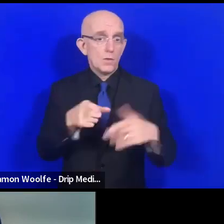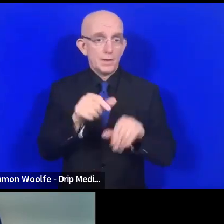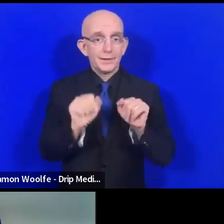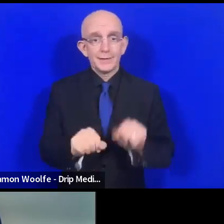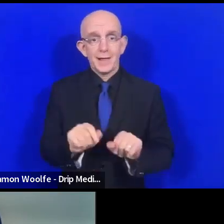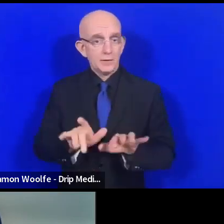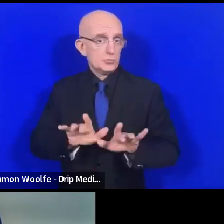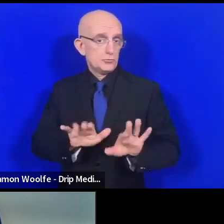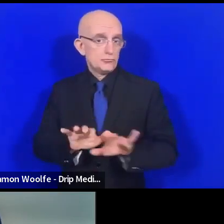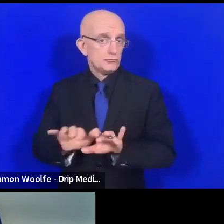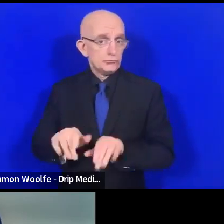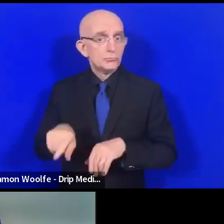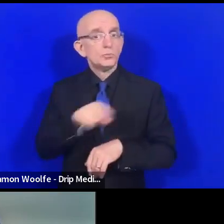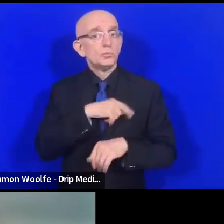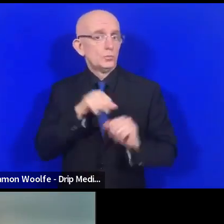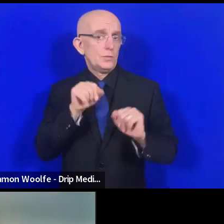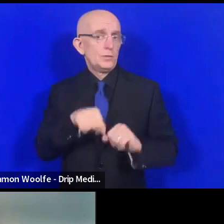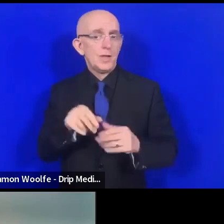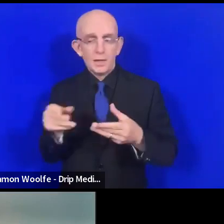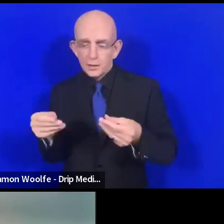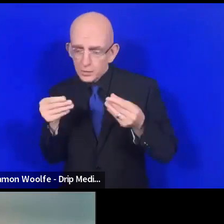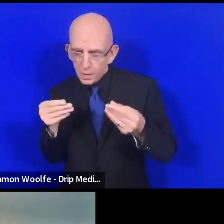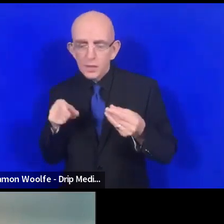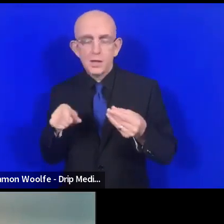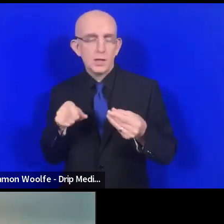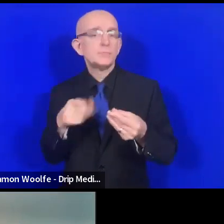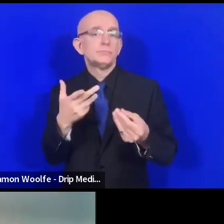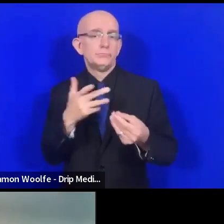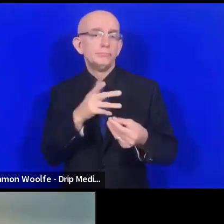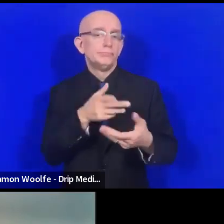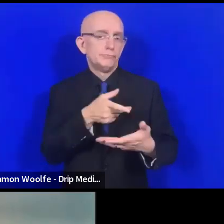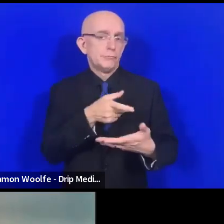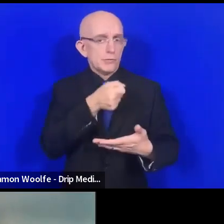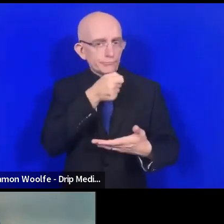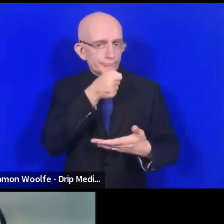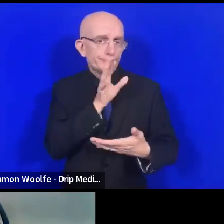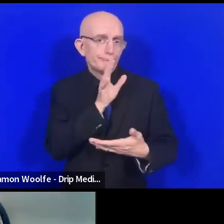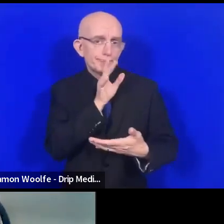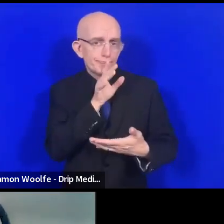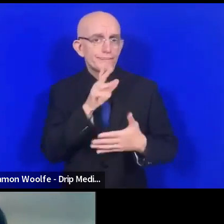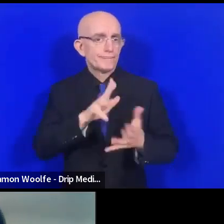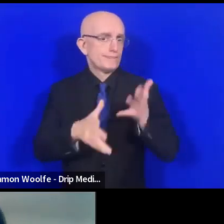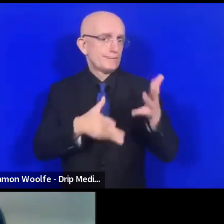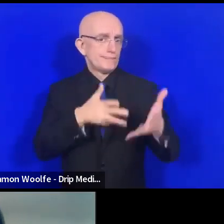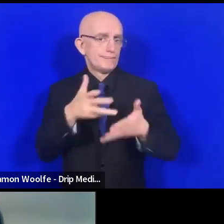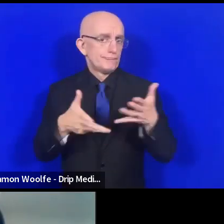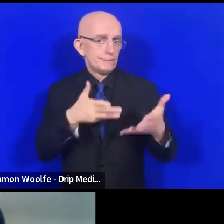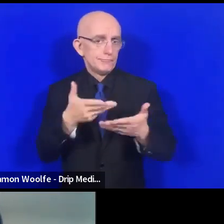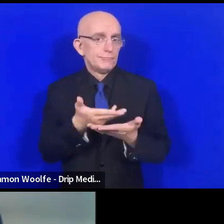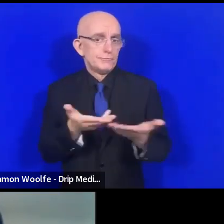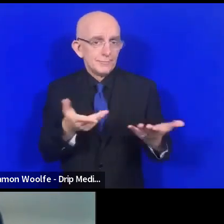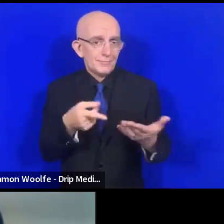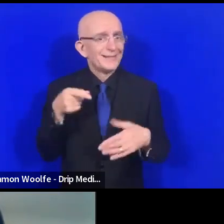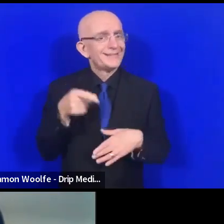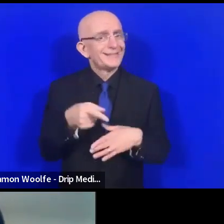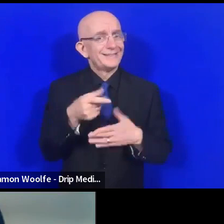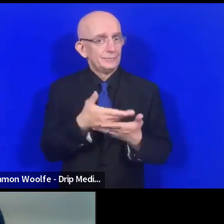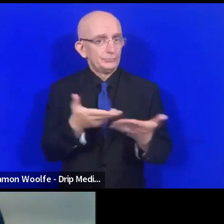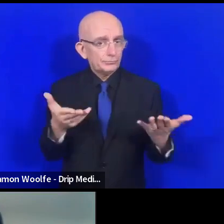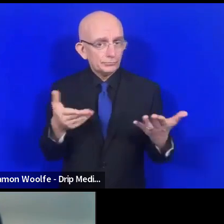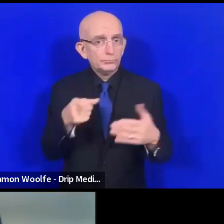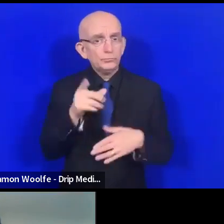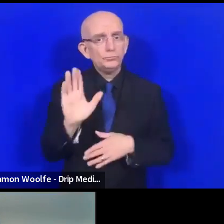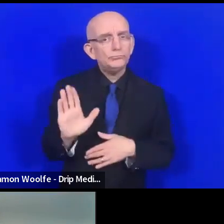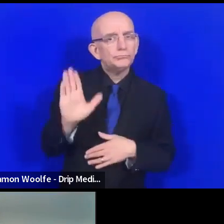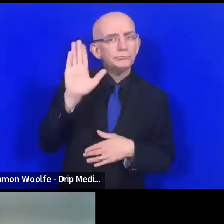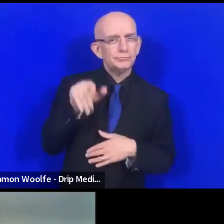Zoom, and then we will call on you. Alternatively, if neither of those is available to you, please feel free to come